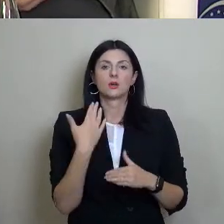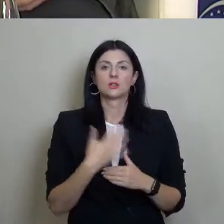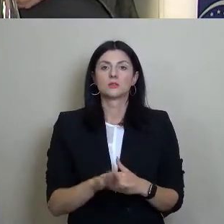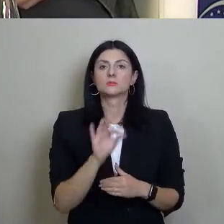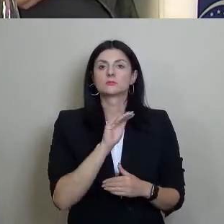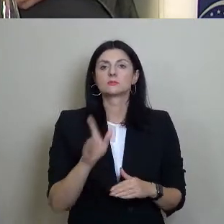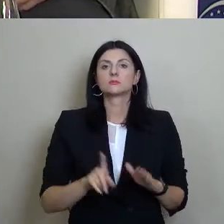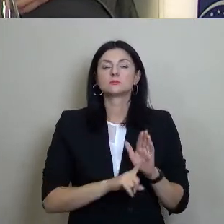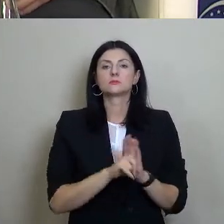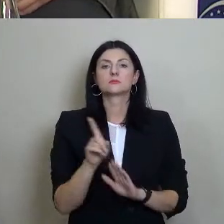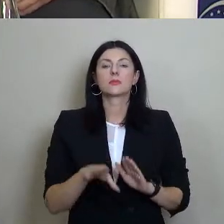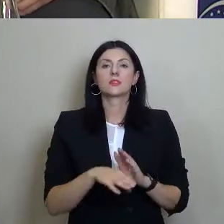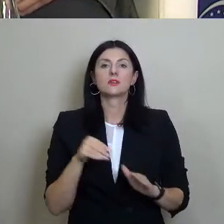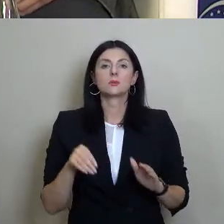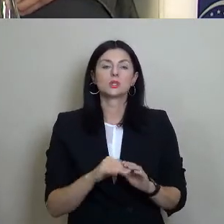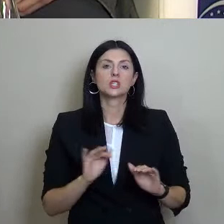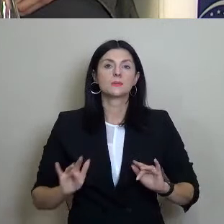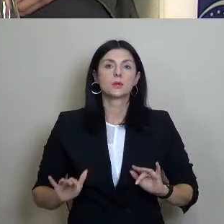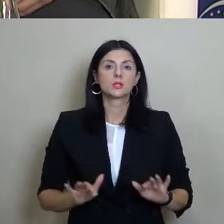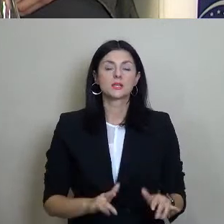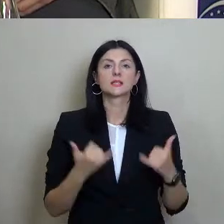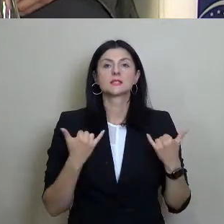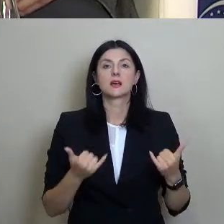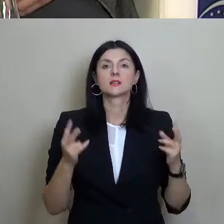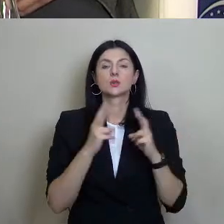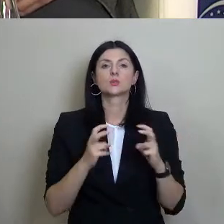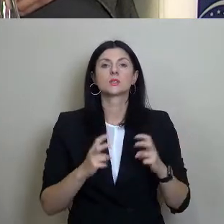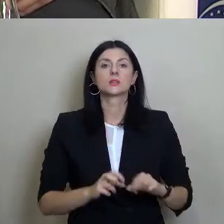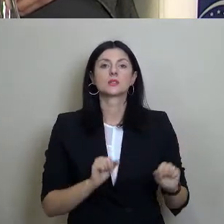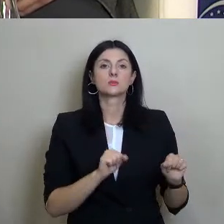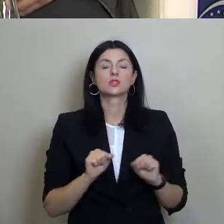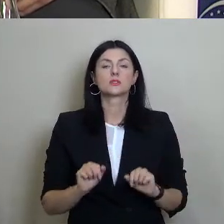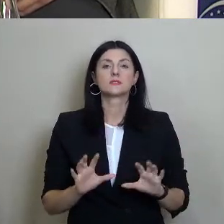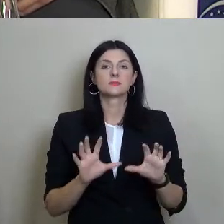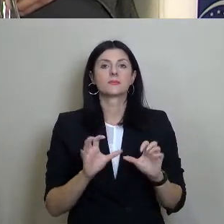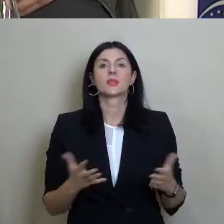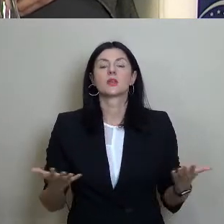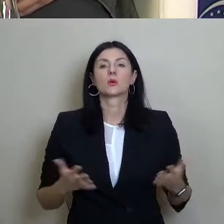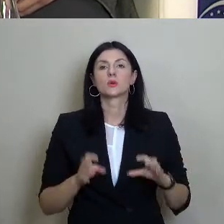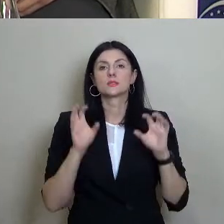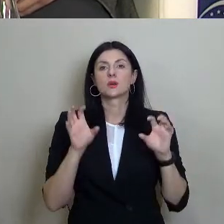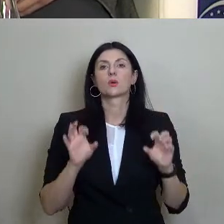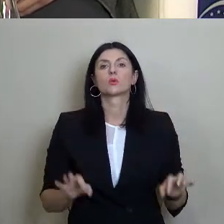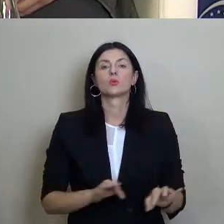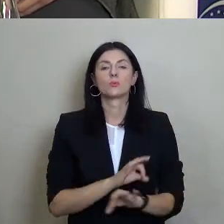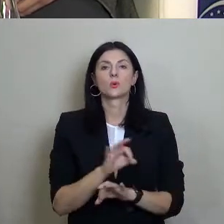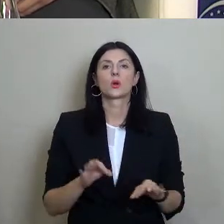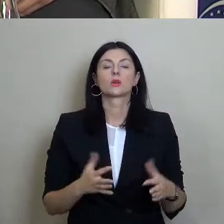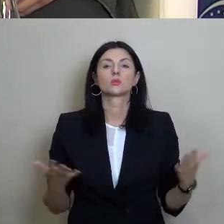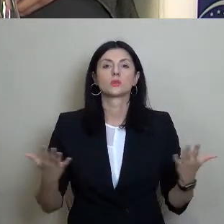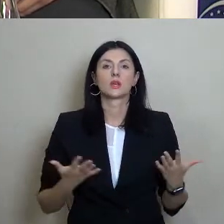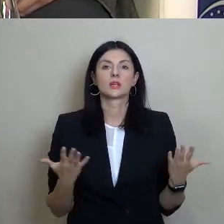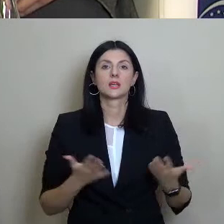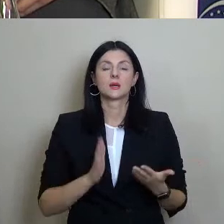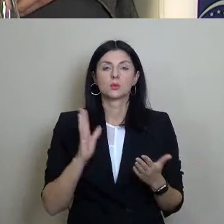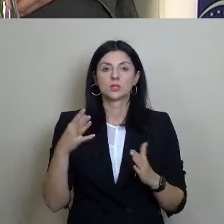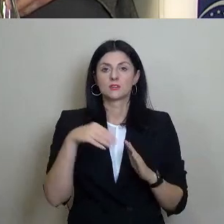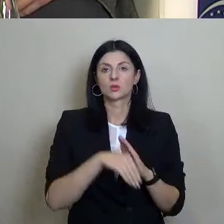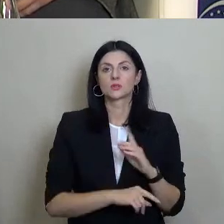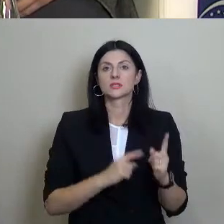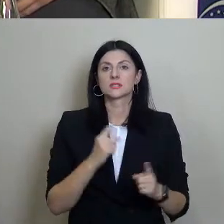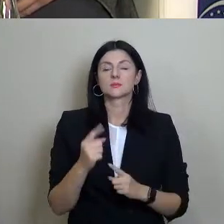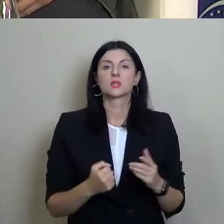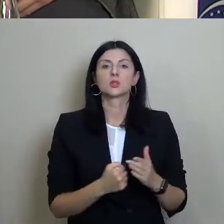September 14th. On September 5, we have the launch of the campaign, and we are talking about possibility